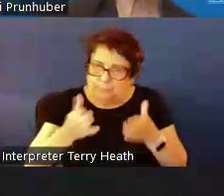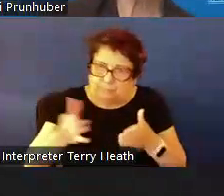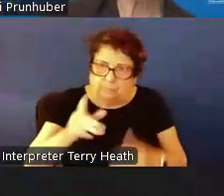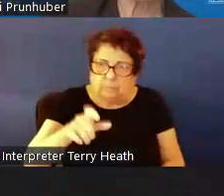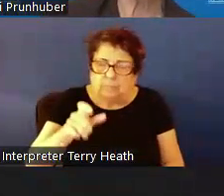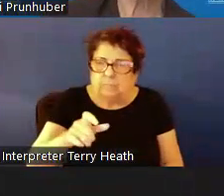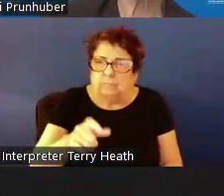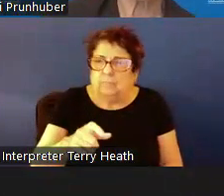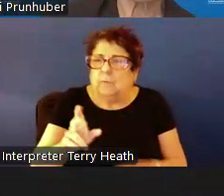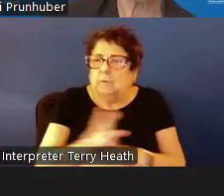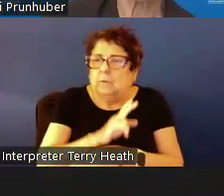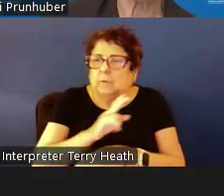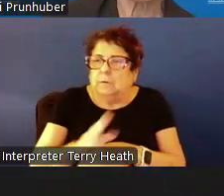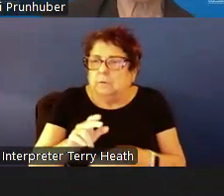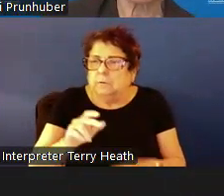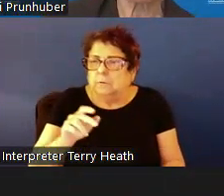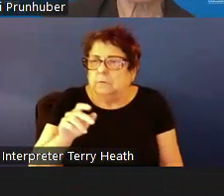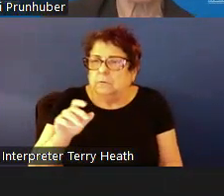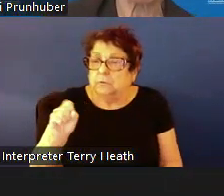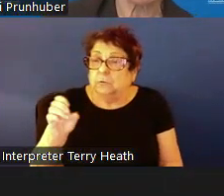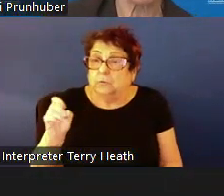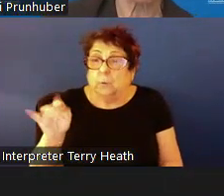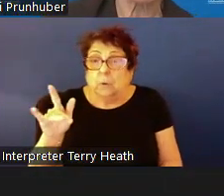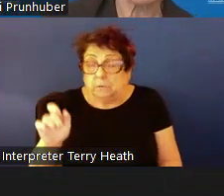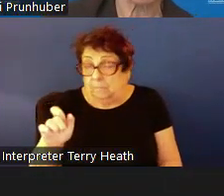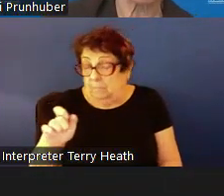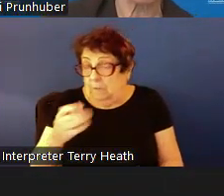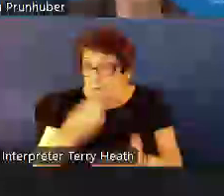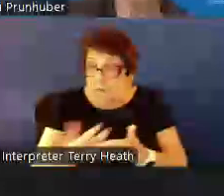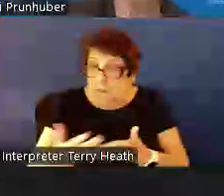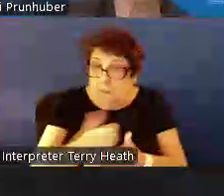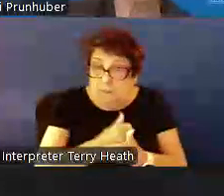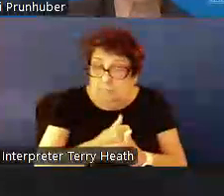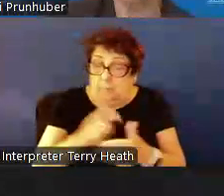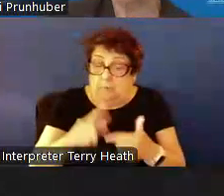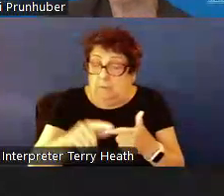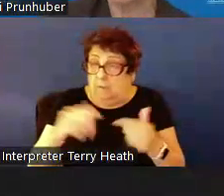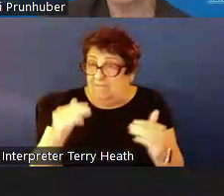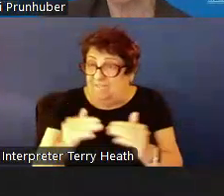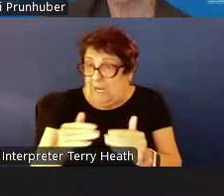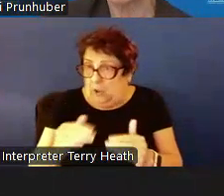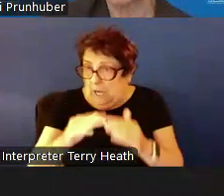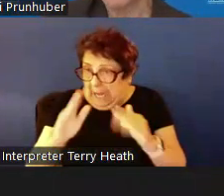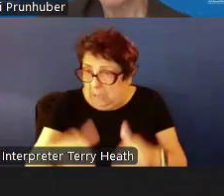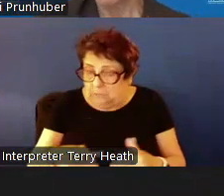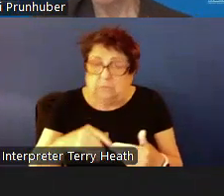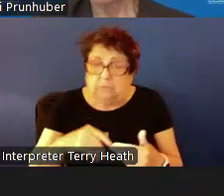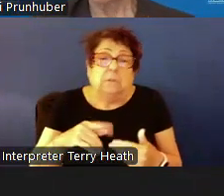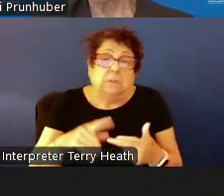Using source of income, fair housing, and other anti-discrimination protections to secure or keep